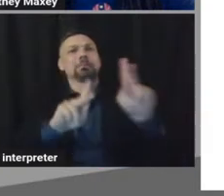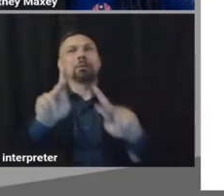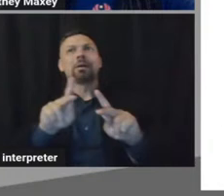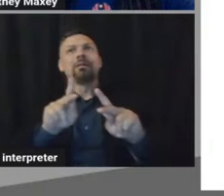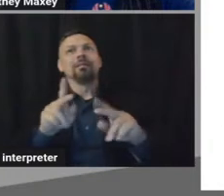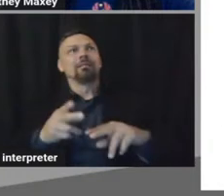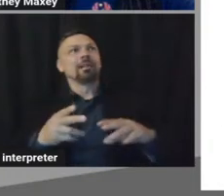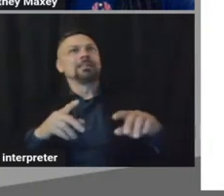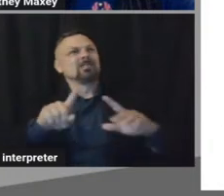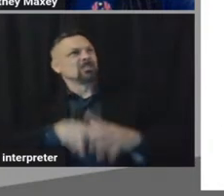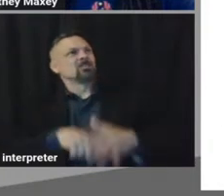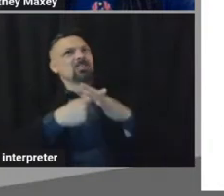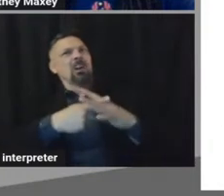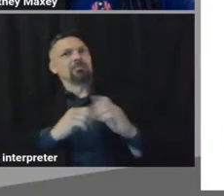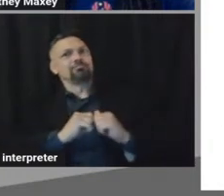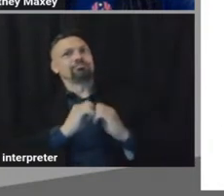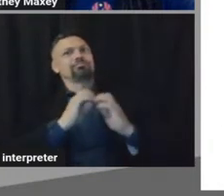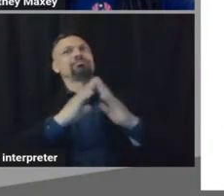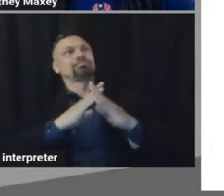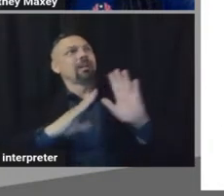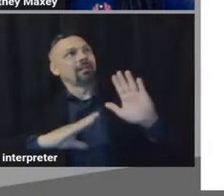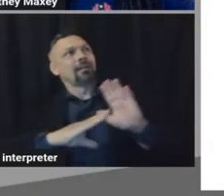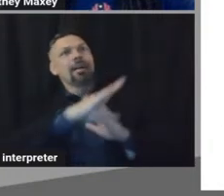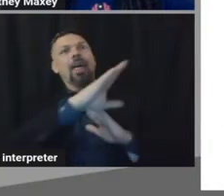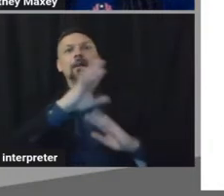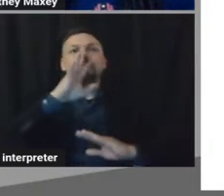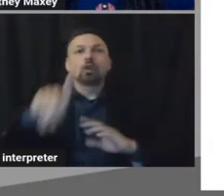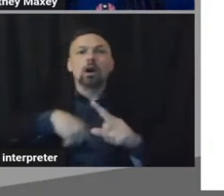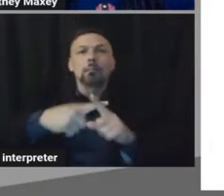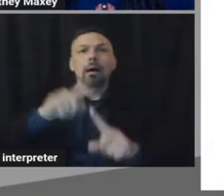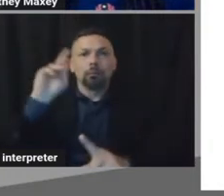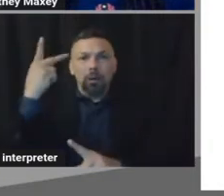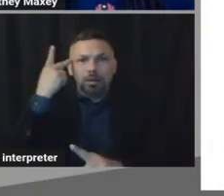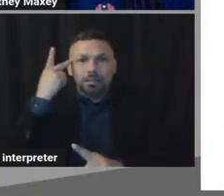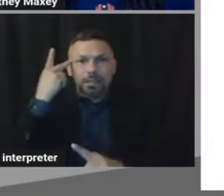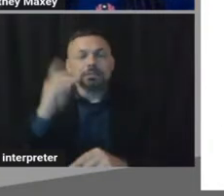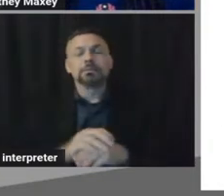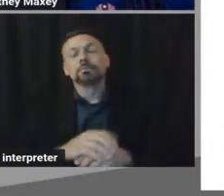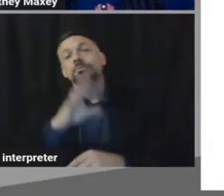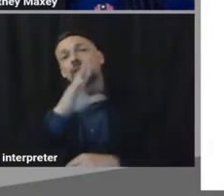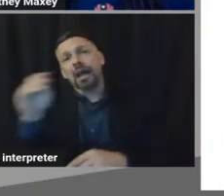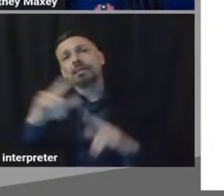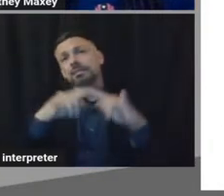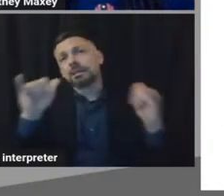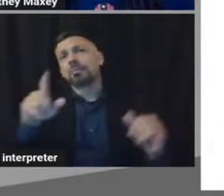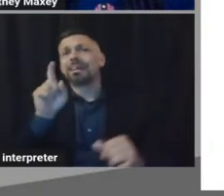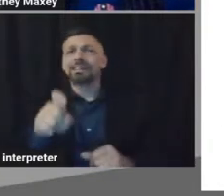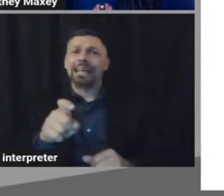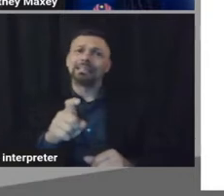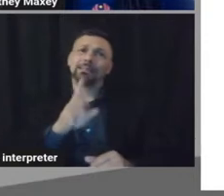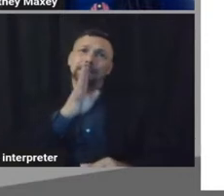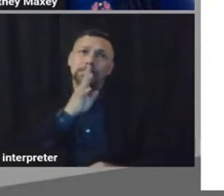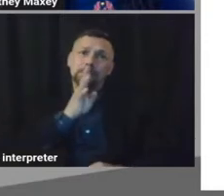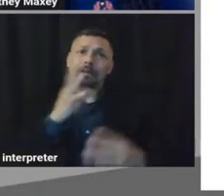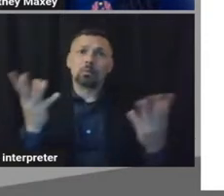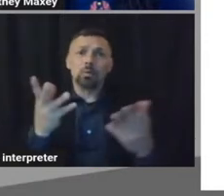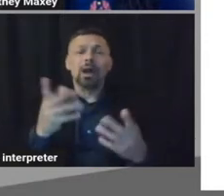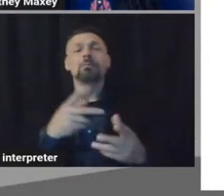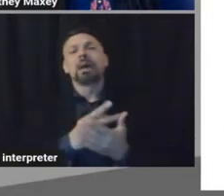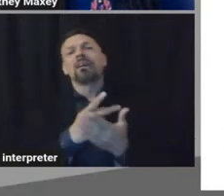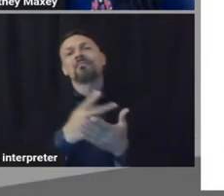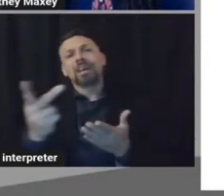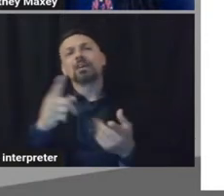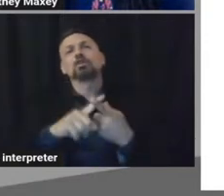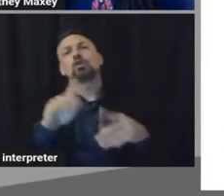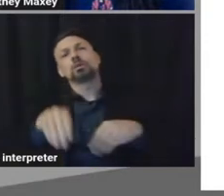race get together and talk about politics. And it needs to be said that there's been a failure to deliver